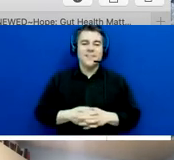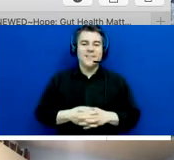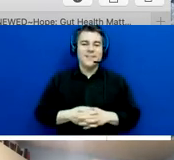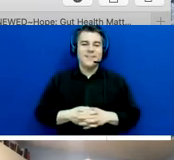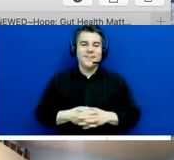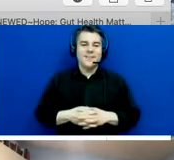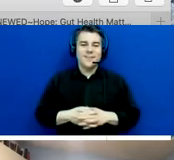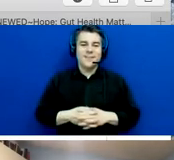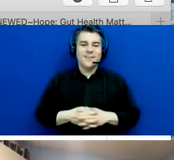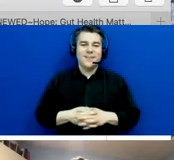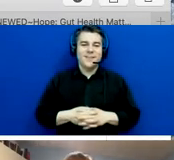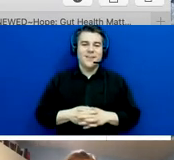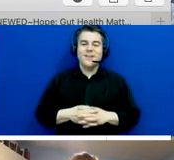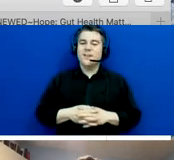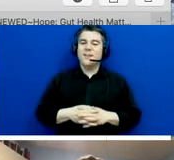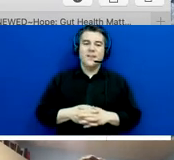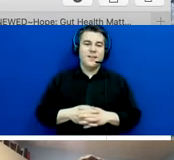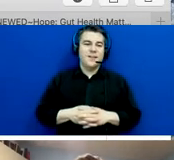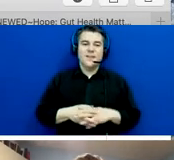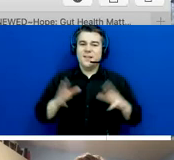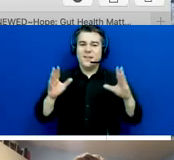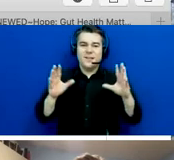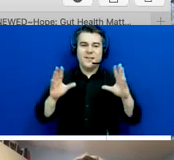Oh. And your business is completely